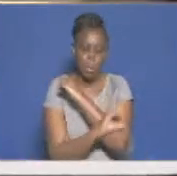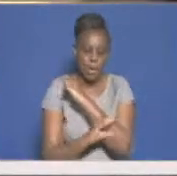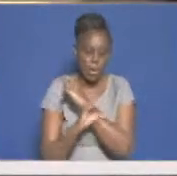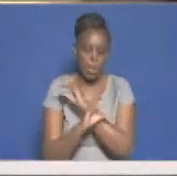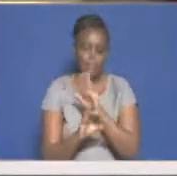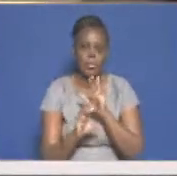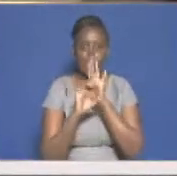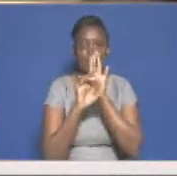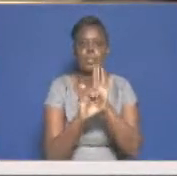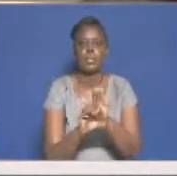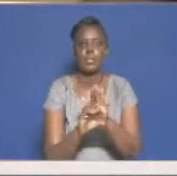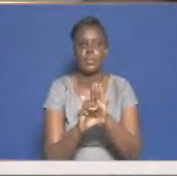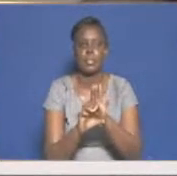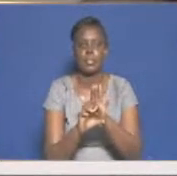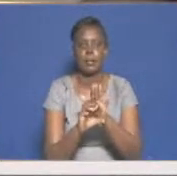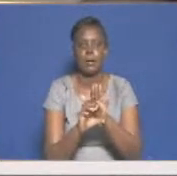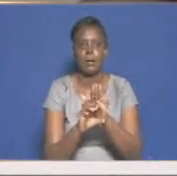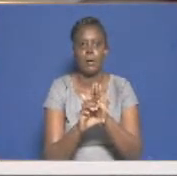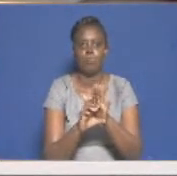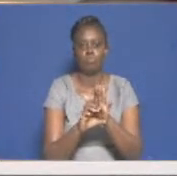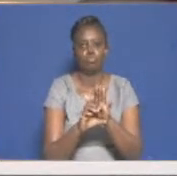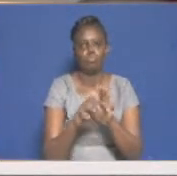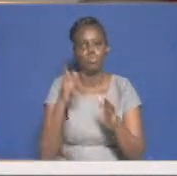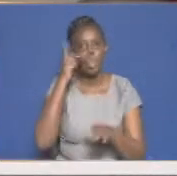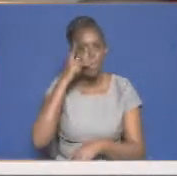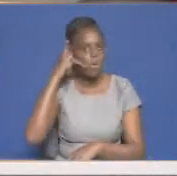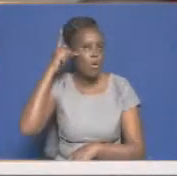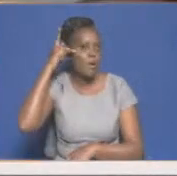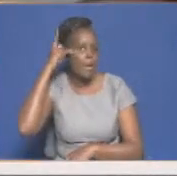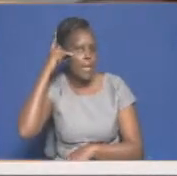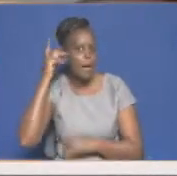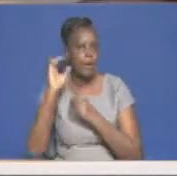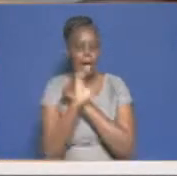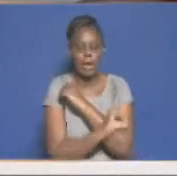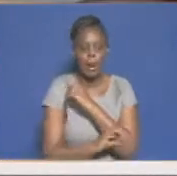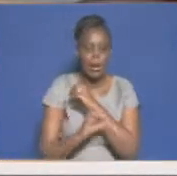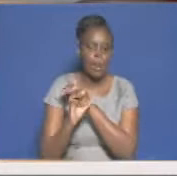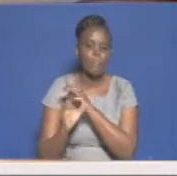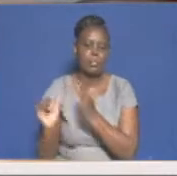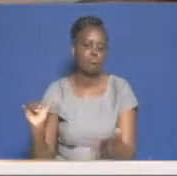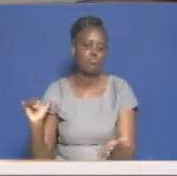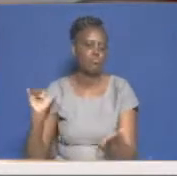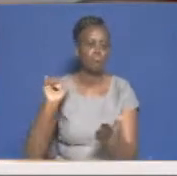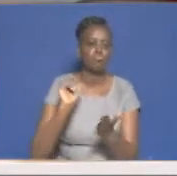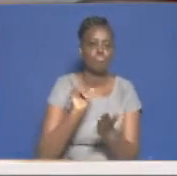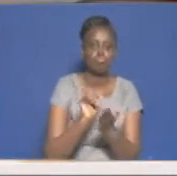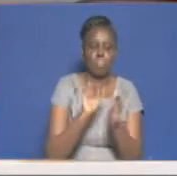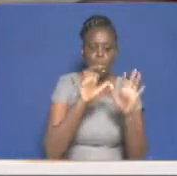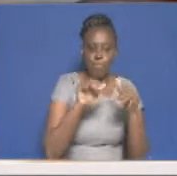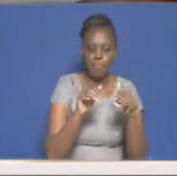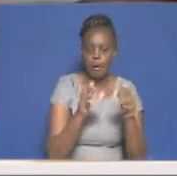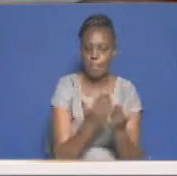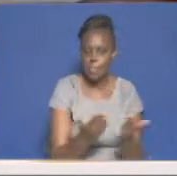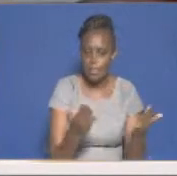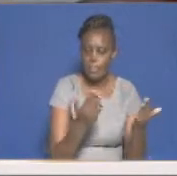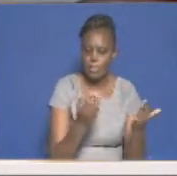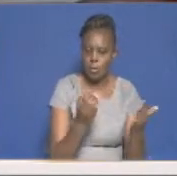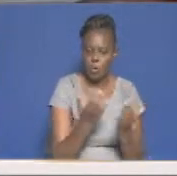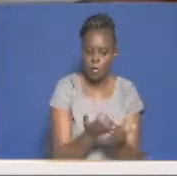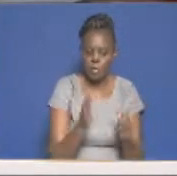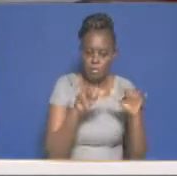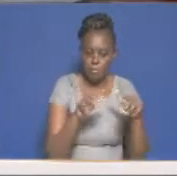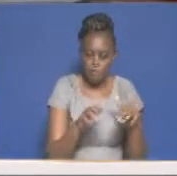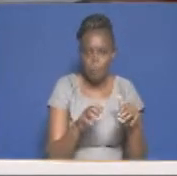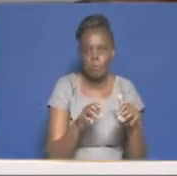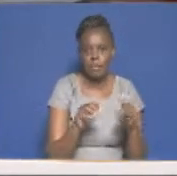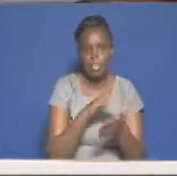as South Korea for export of farm produce, including green